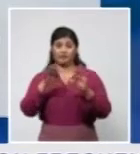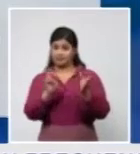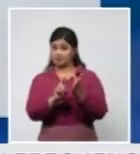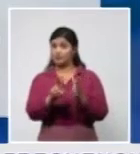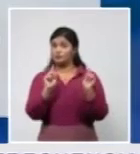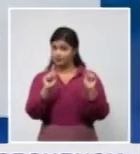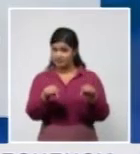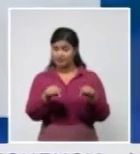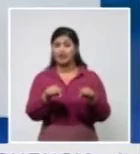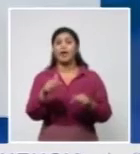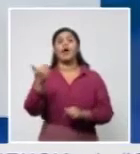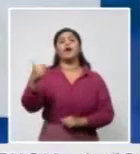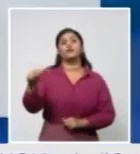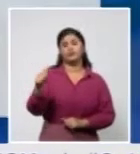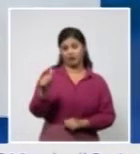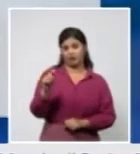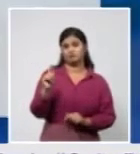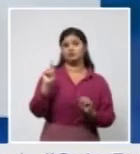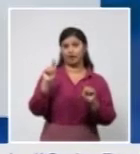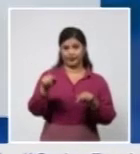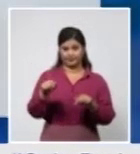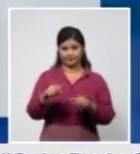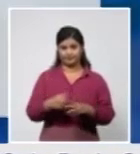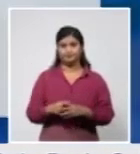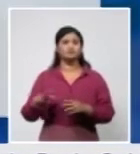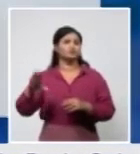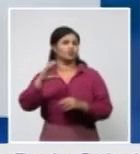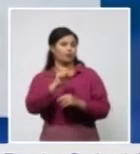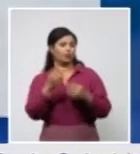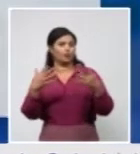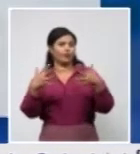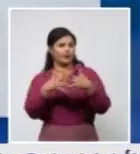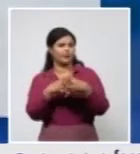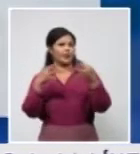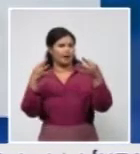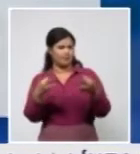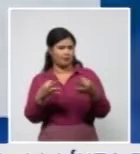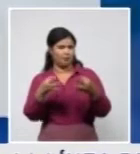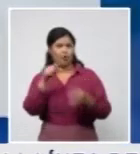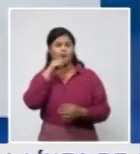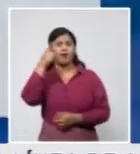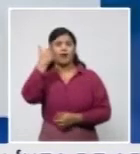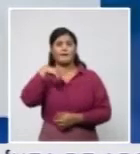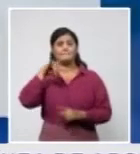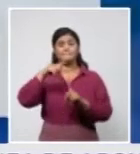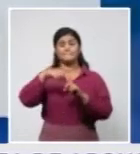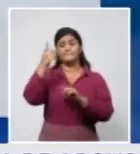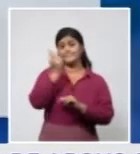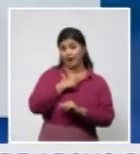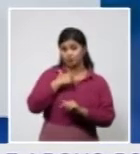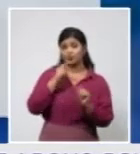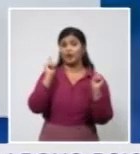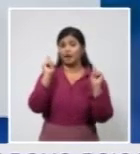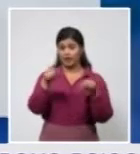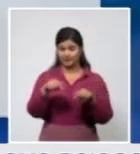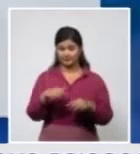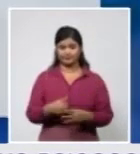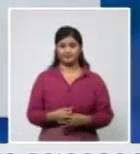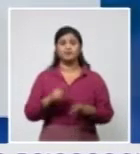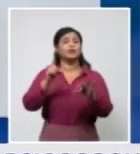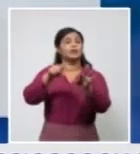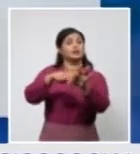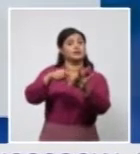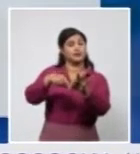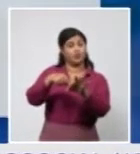and tested positive on arrival to the country. As such, this case does not count toward the municipality's